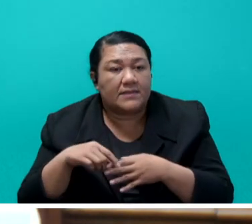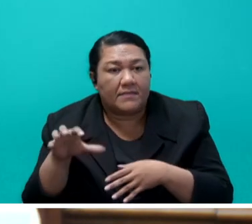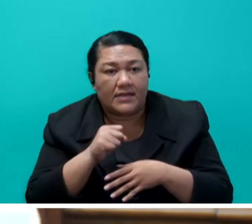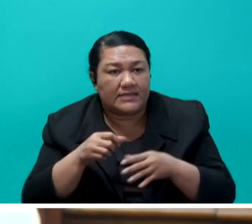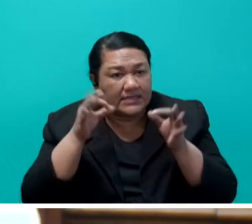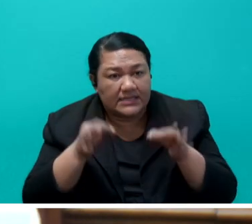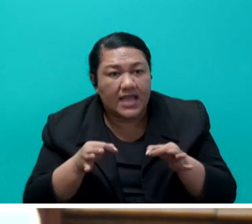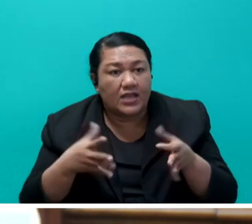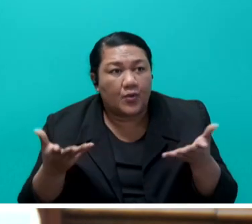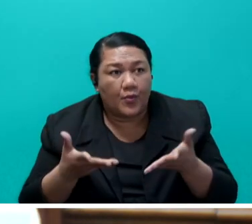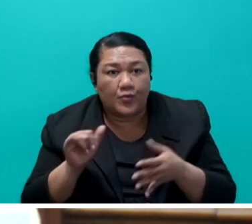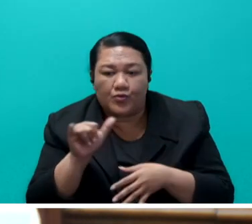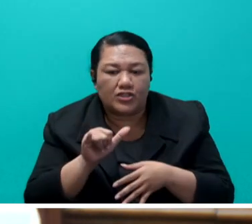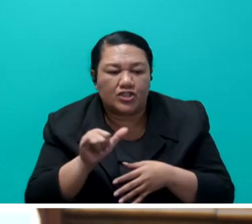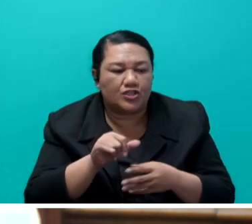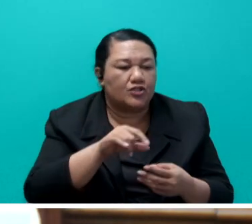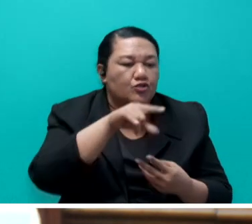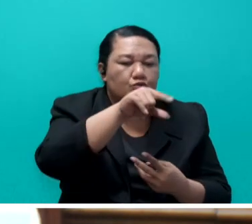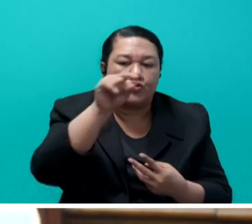expert opinions to favor.